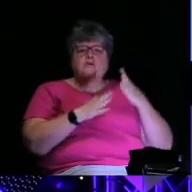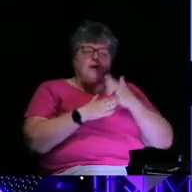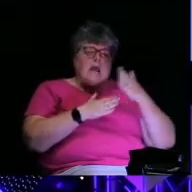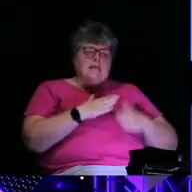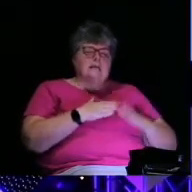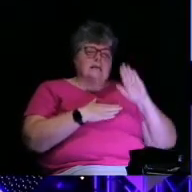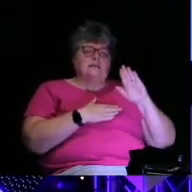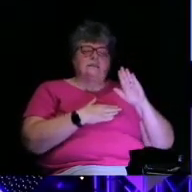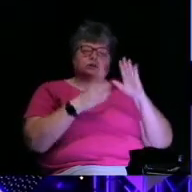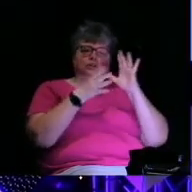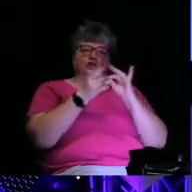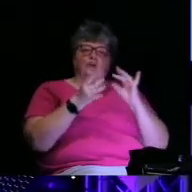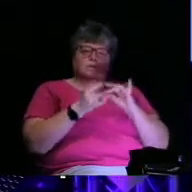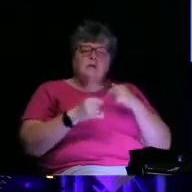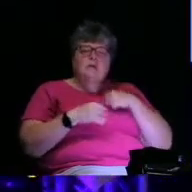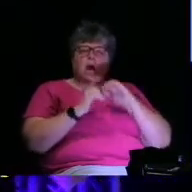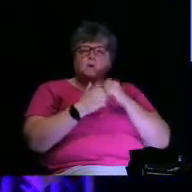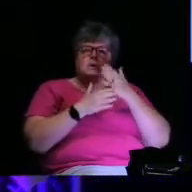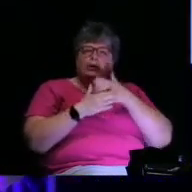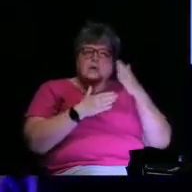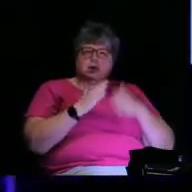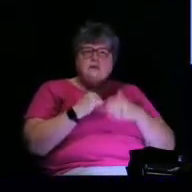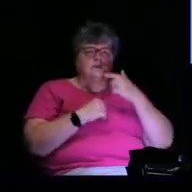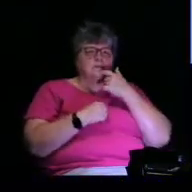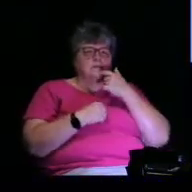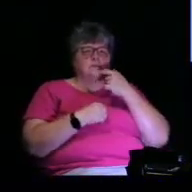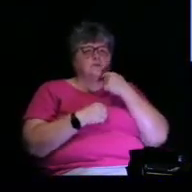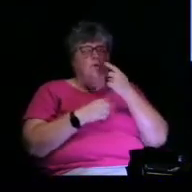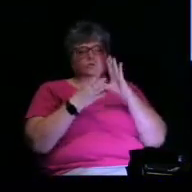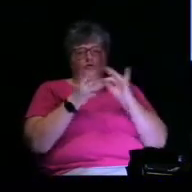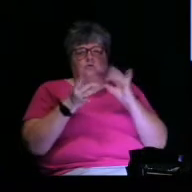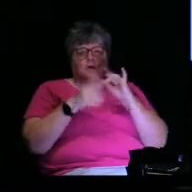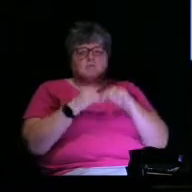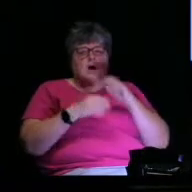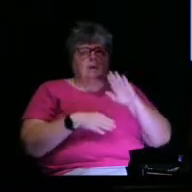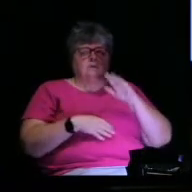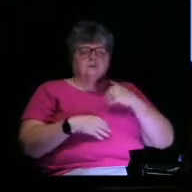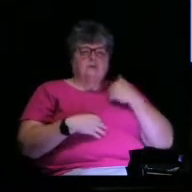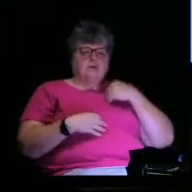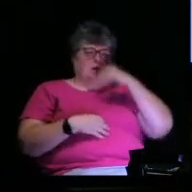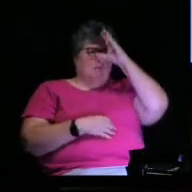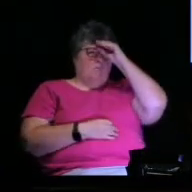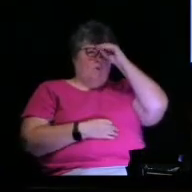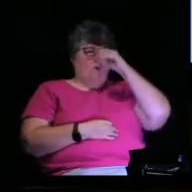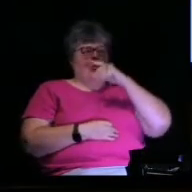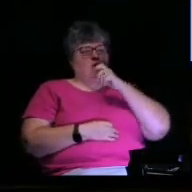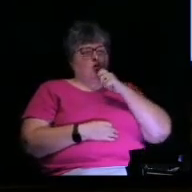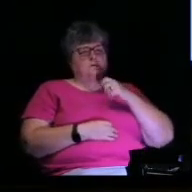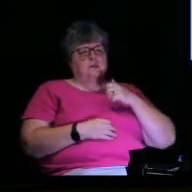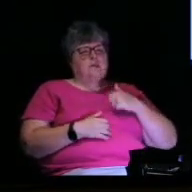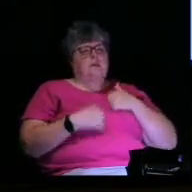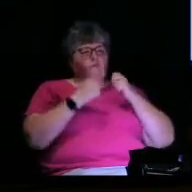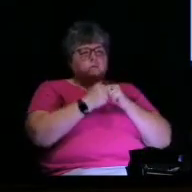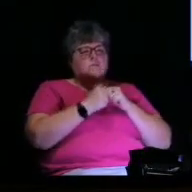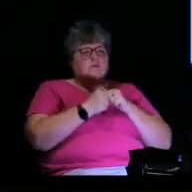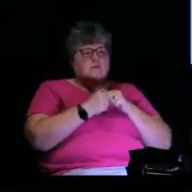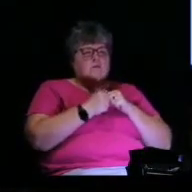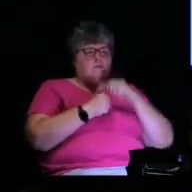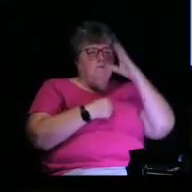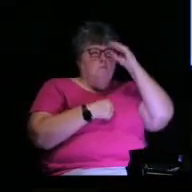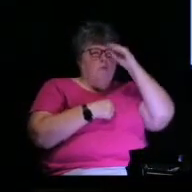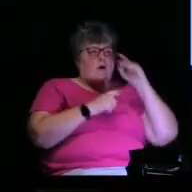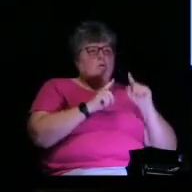So here's how the preacher ended his sermon. He told a story about this little boy swimming with his little sister and his dad at the beach. And I